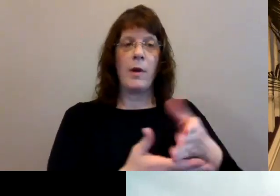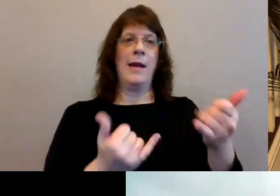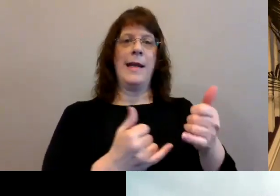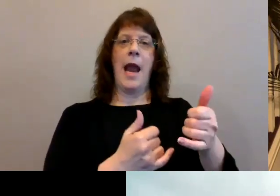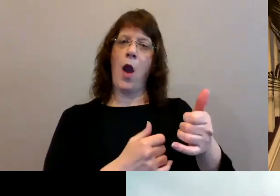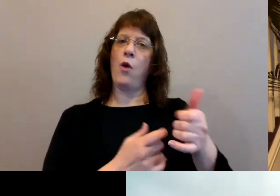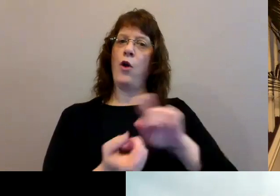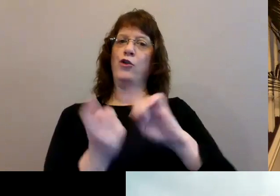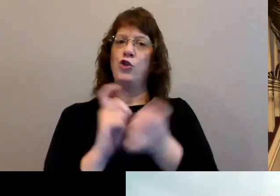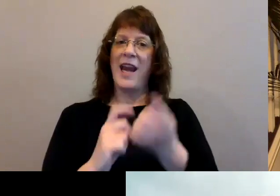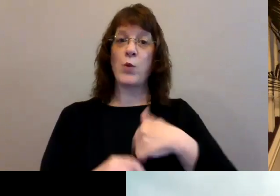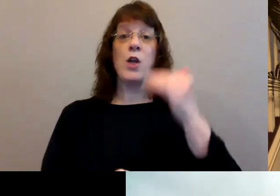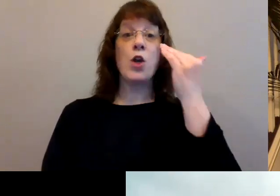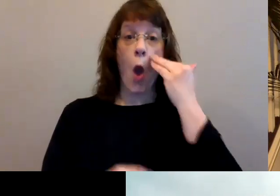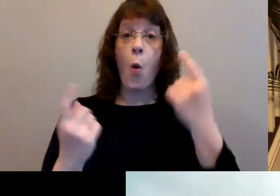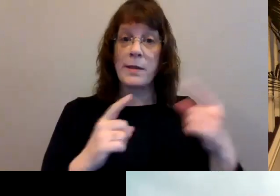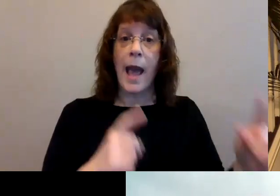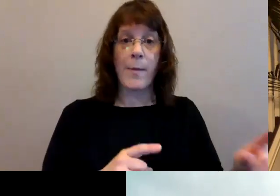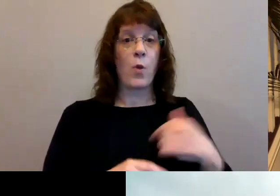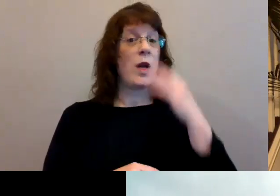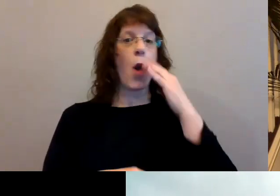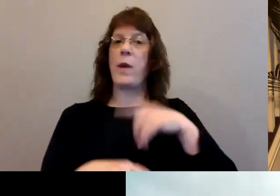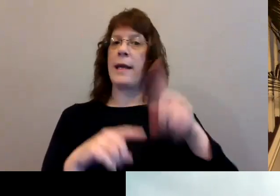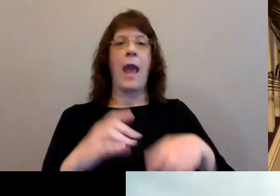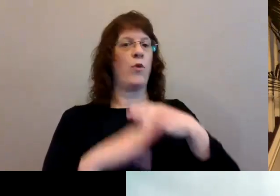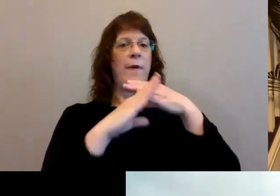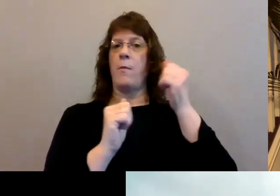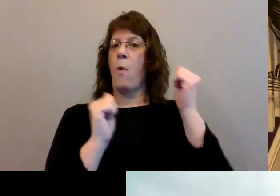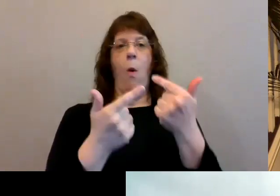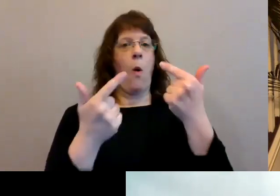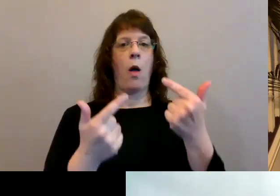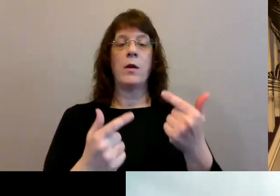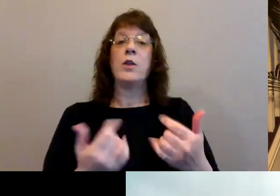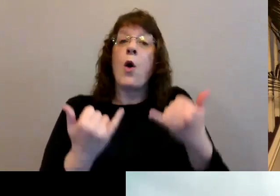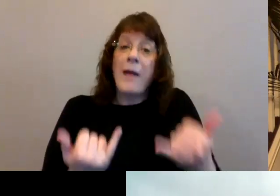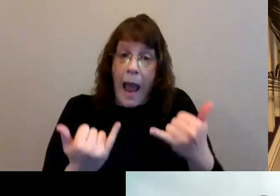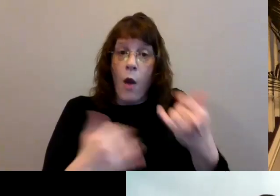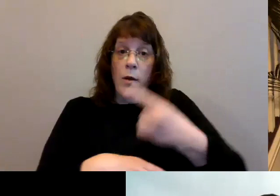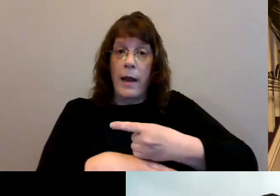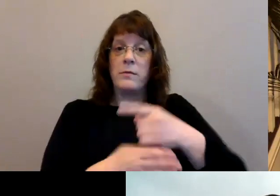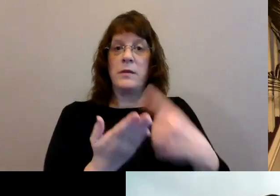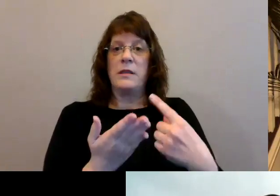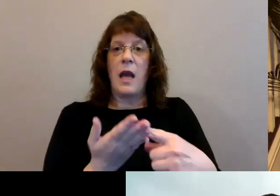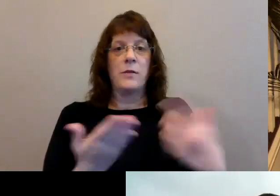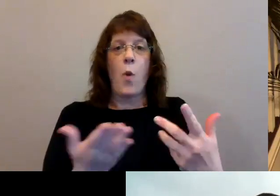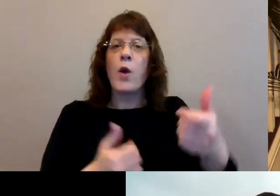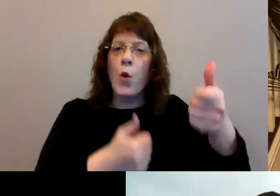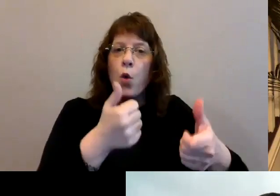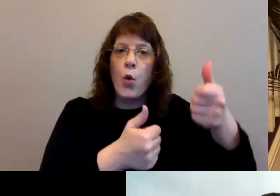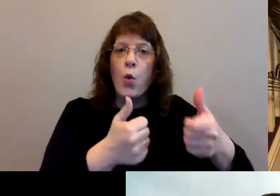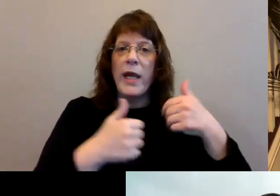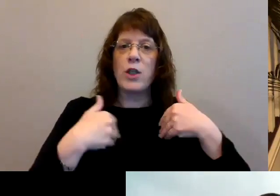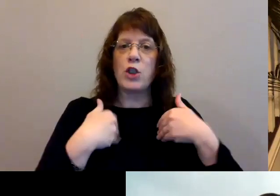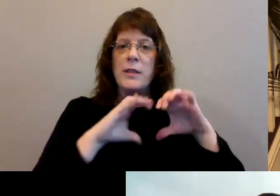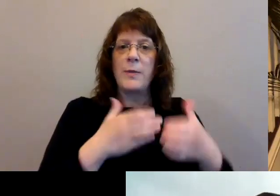it's happening and we know we can't prevent them all. And so the discussion nowadays is much more, which species should we try